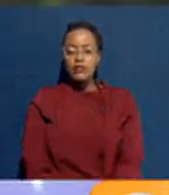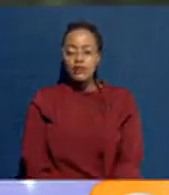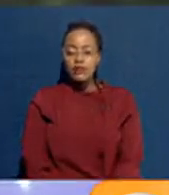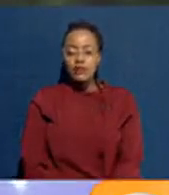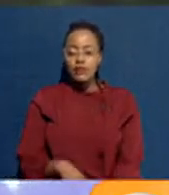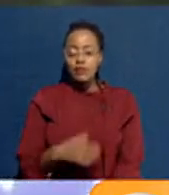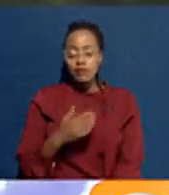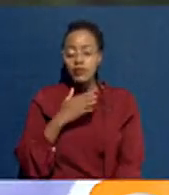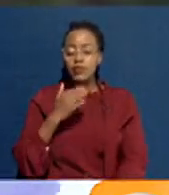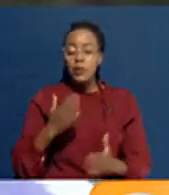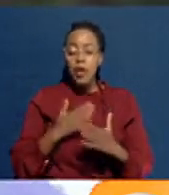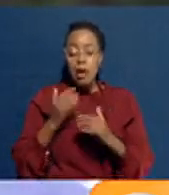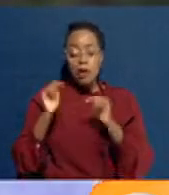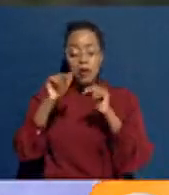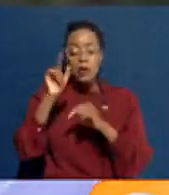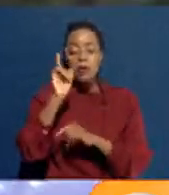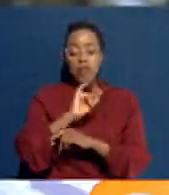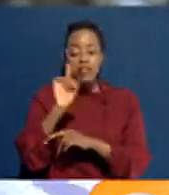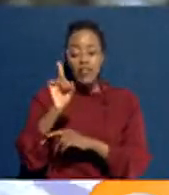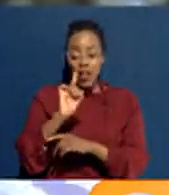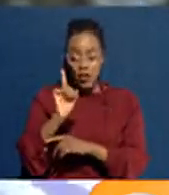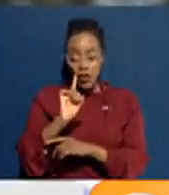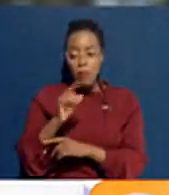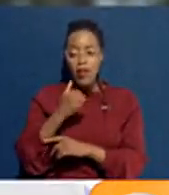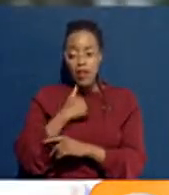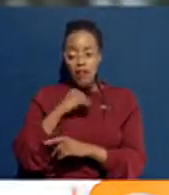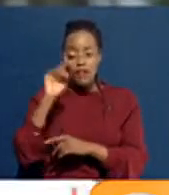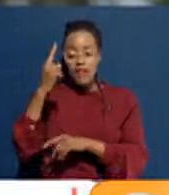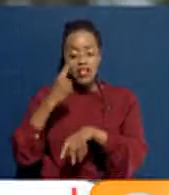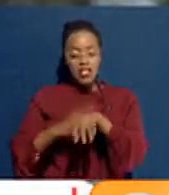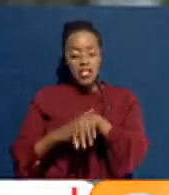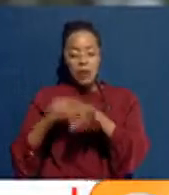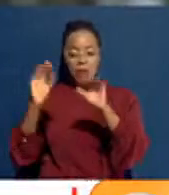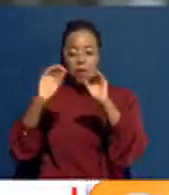to be here in Nairobi once again. It's not my first time.